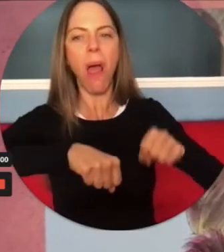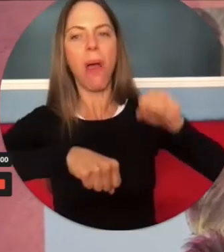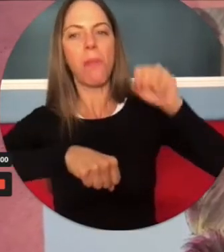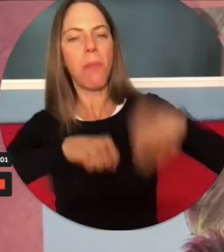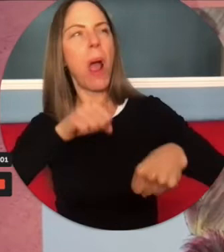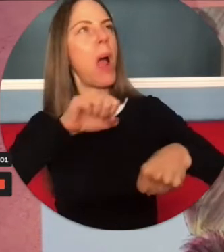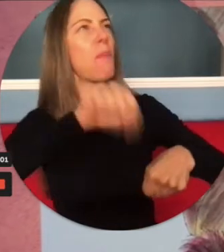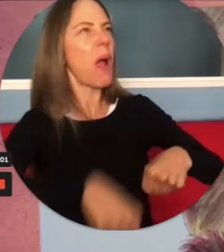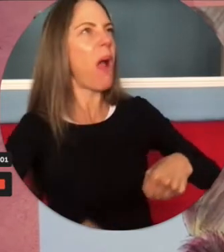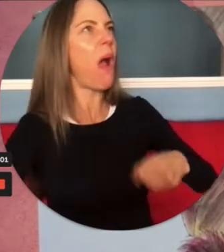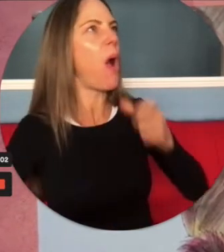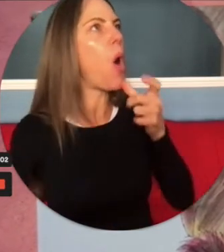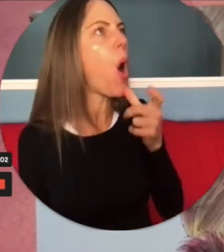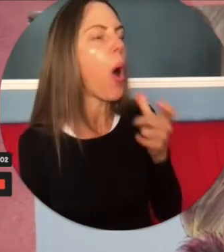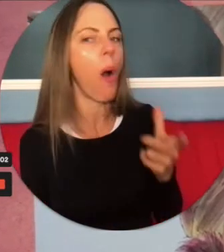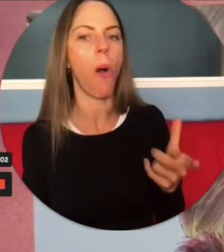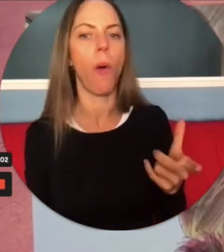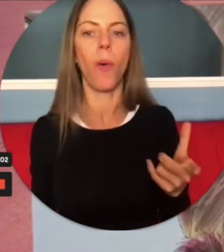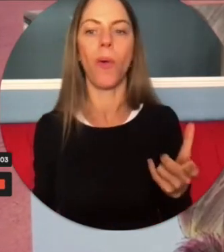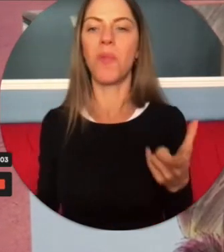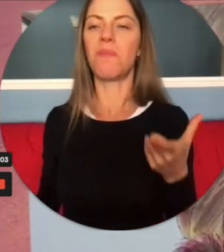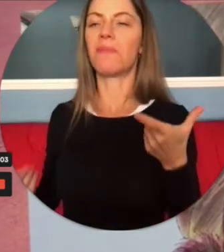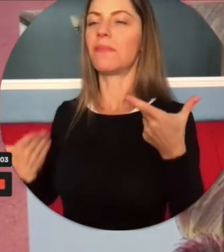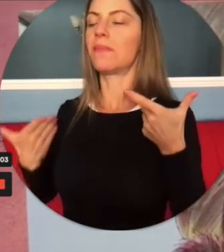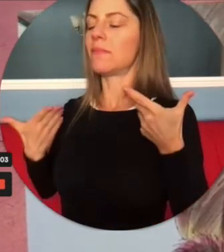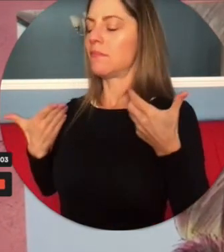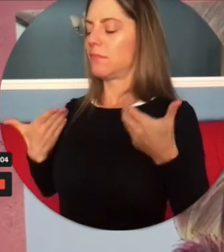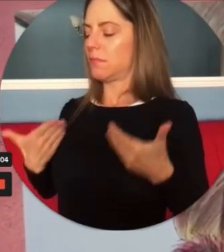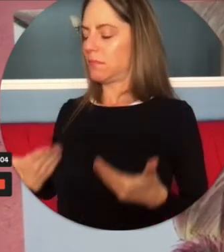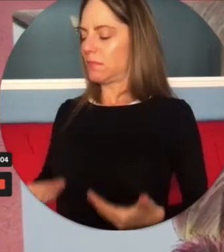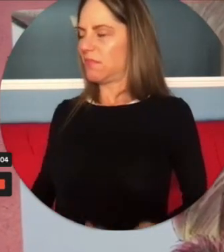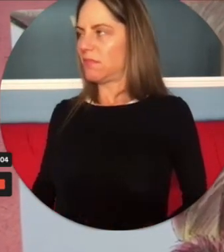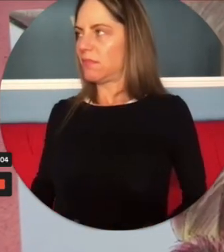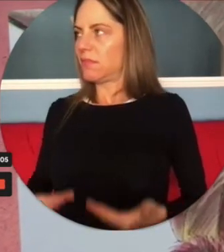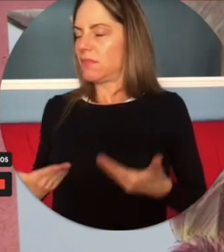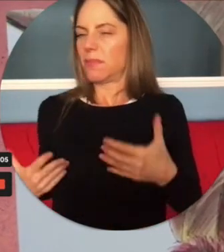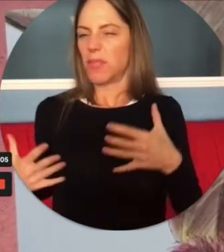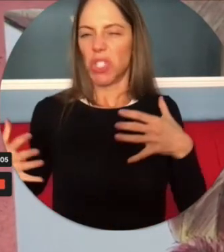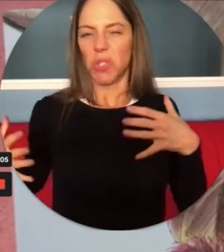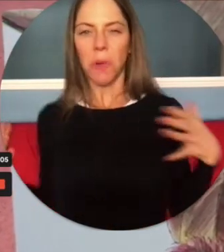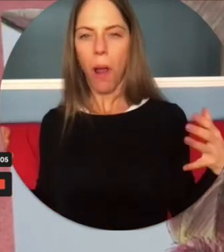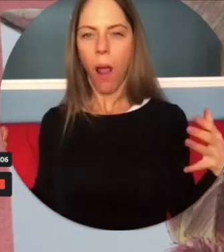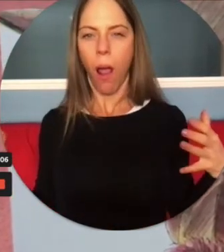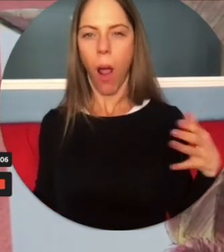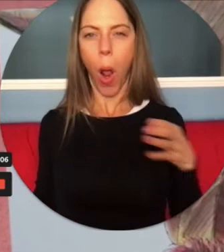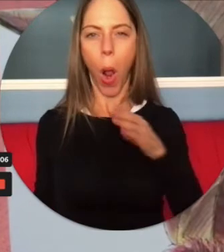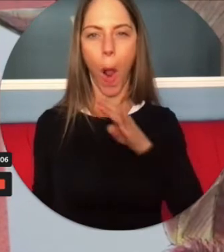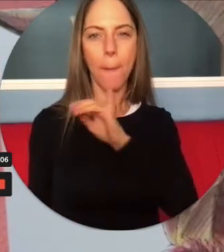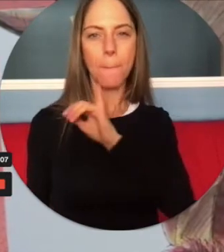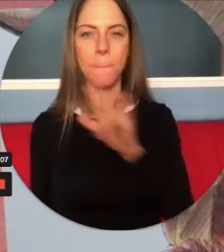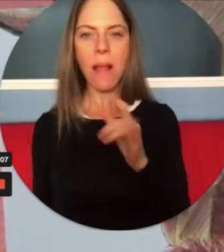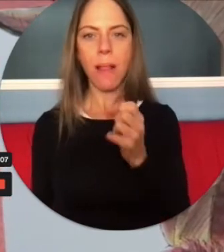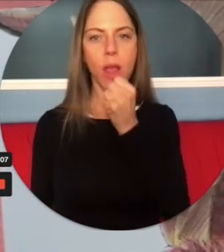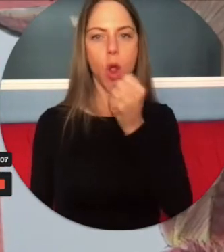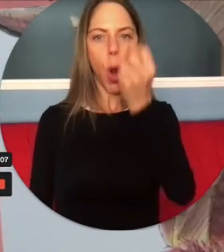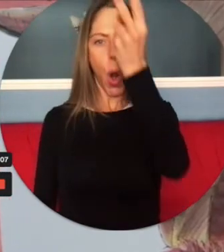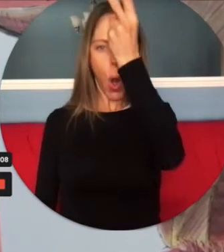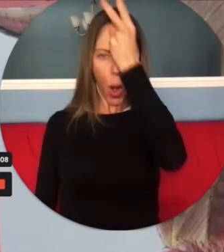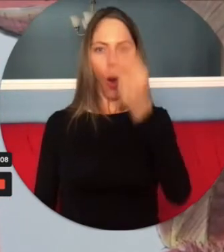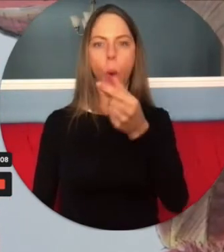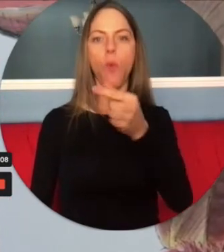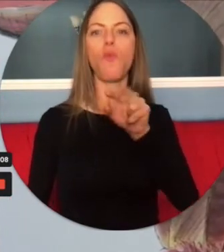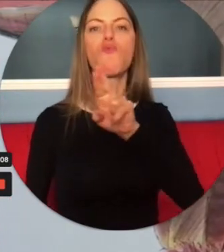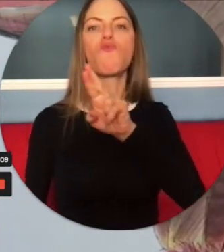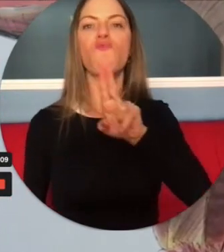is i the big billy goat gruff said the billy goat and his voice was as